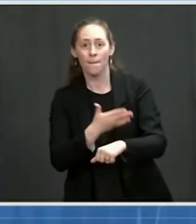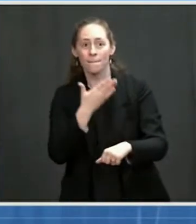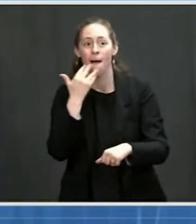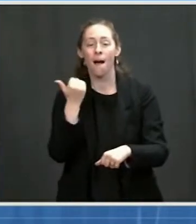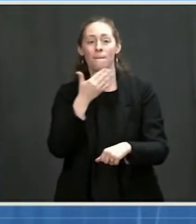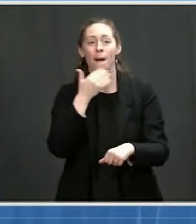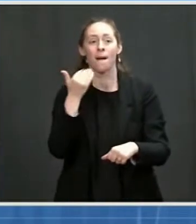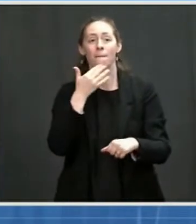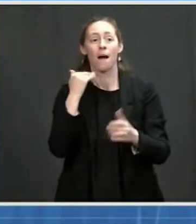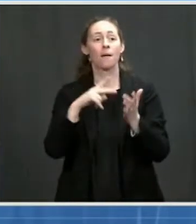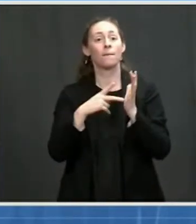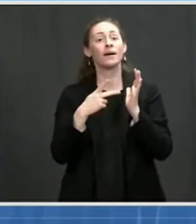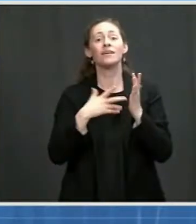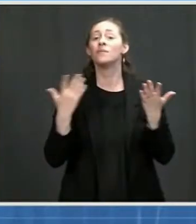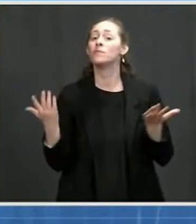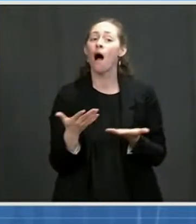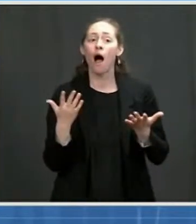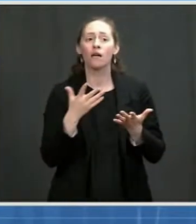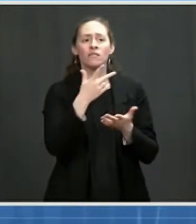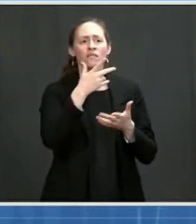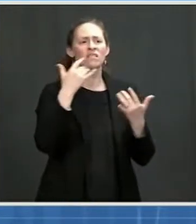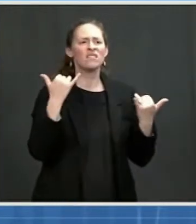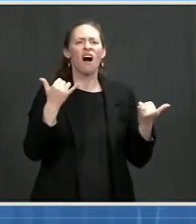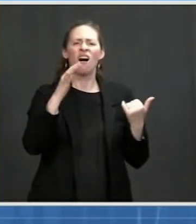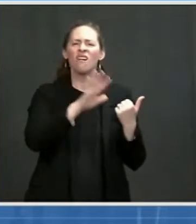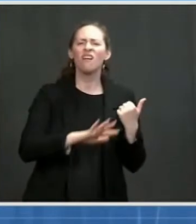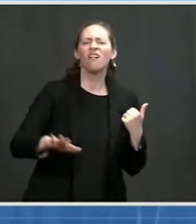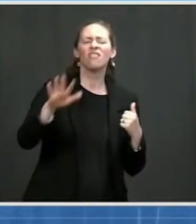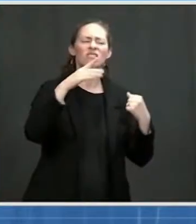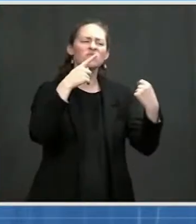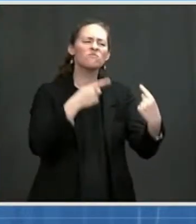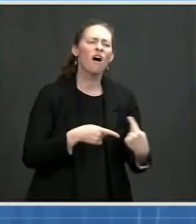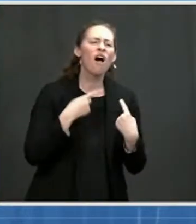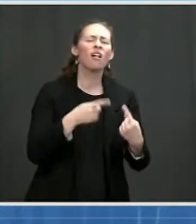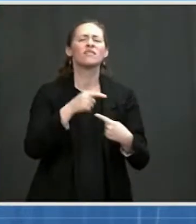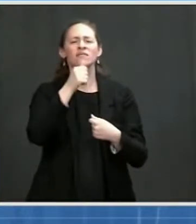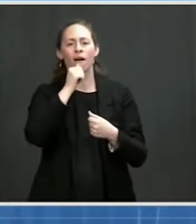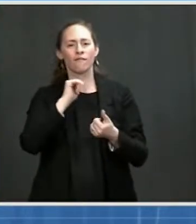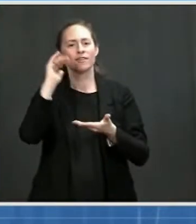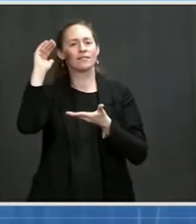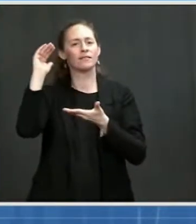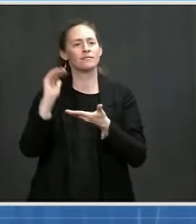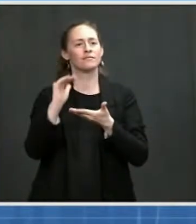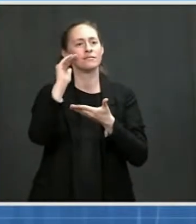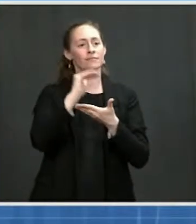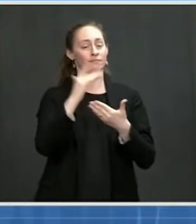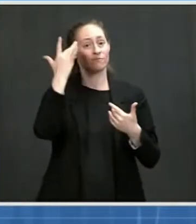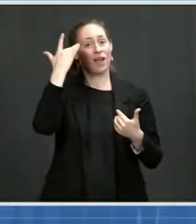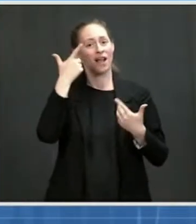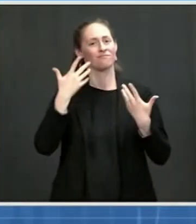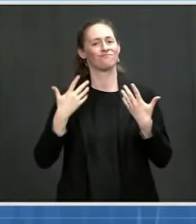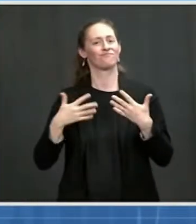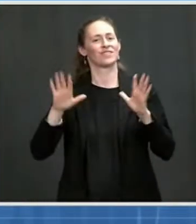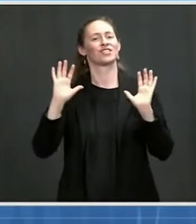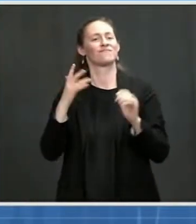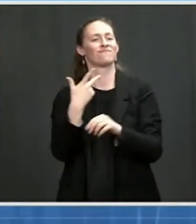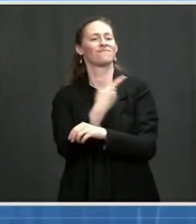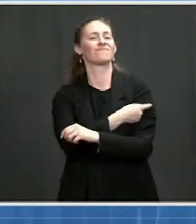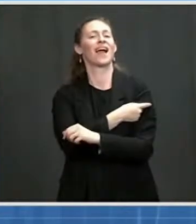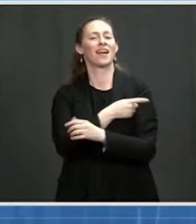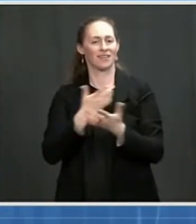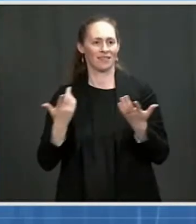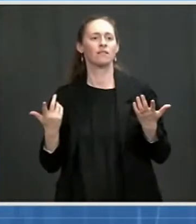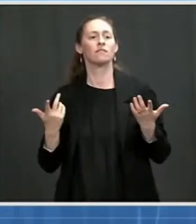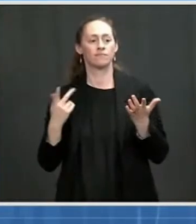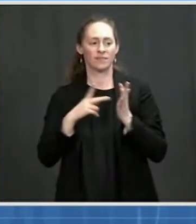country, is due to all of you who have gotten vaccinated, who've contributed not only to your health, but to